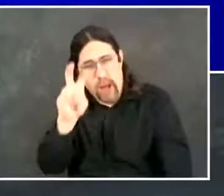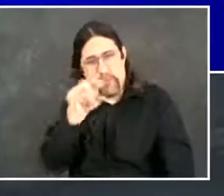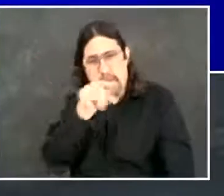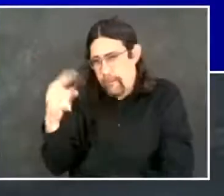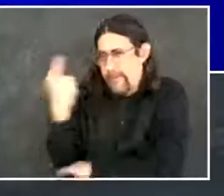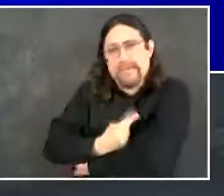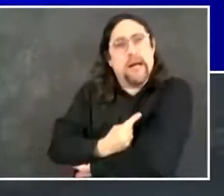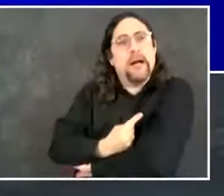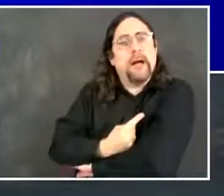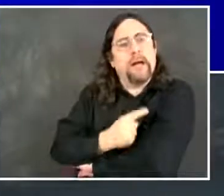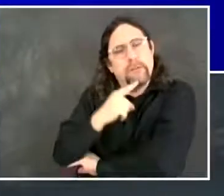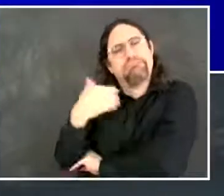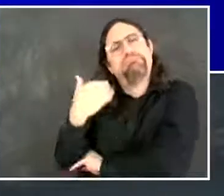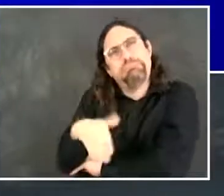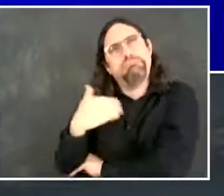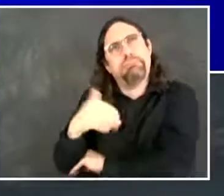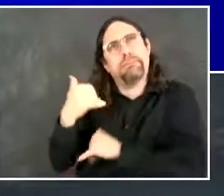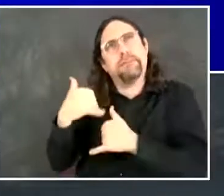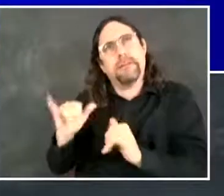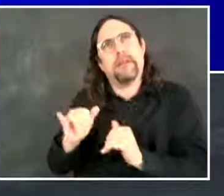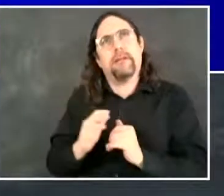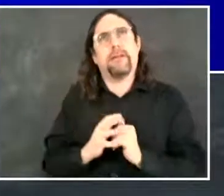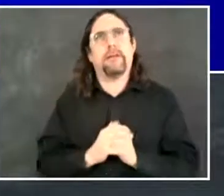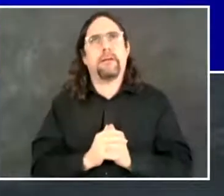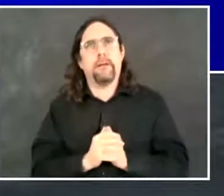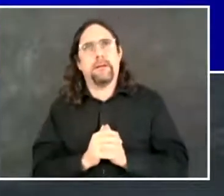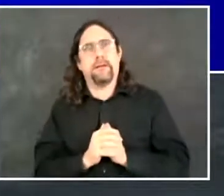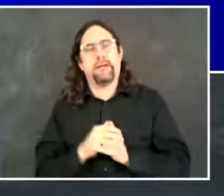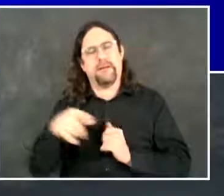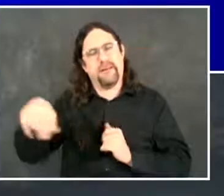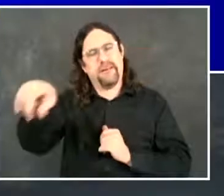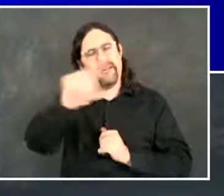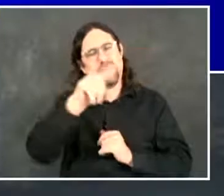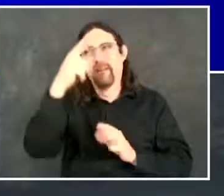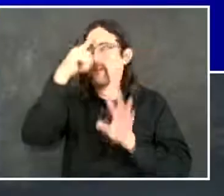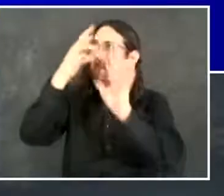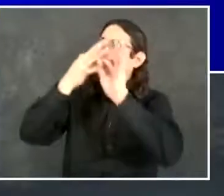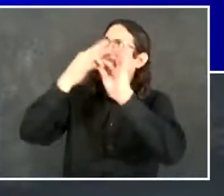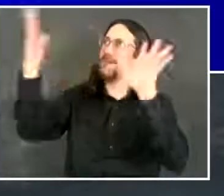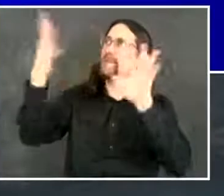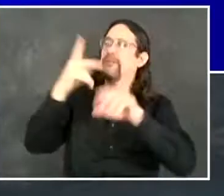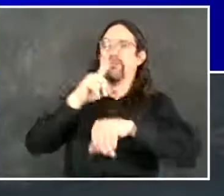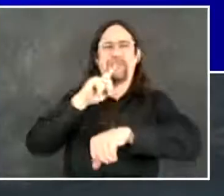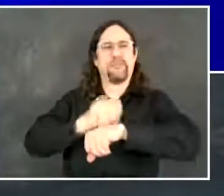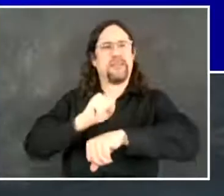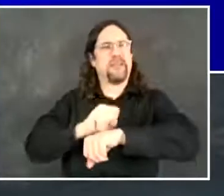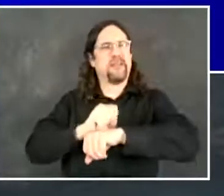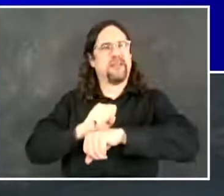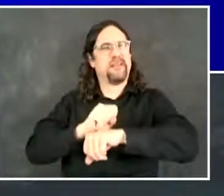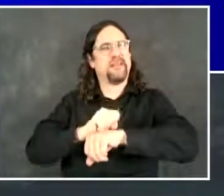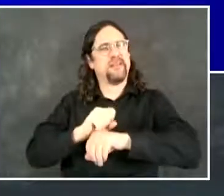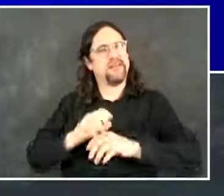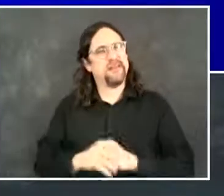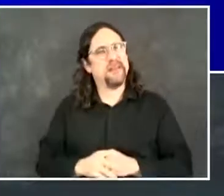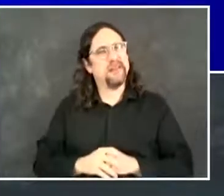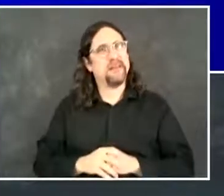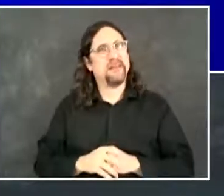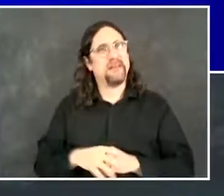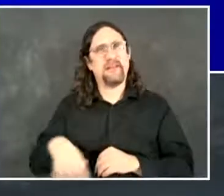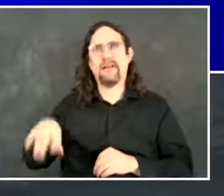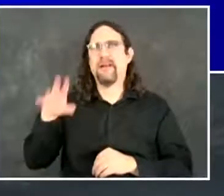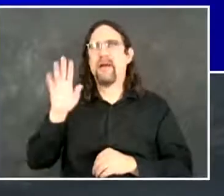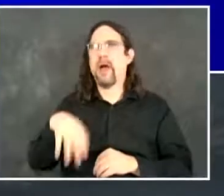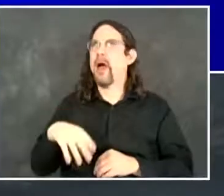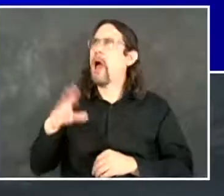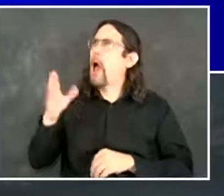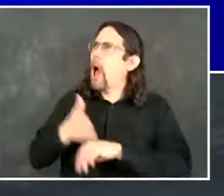New York City. It would have been staggering. We can't get numb here. We have to realize that numbers like that tell us there's